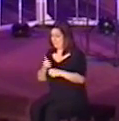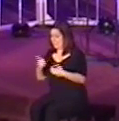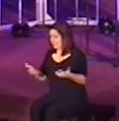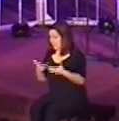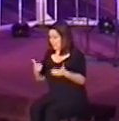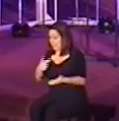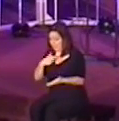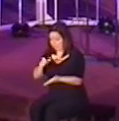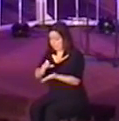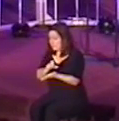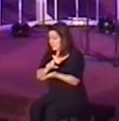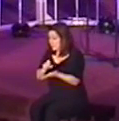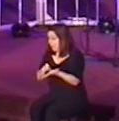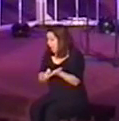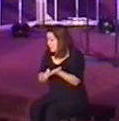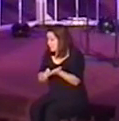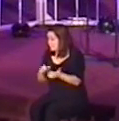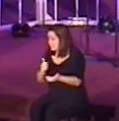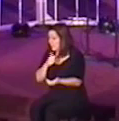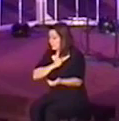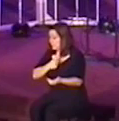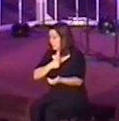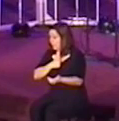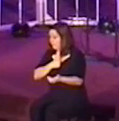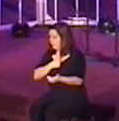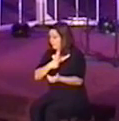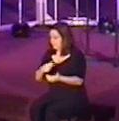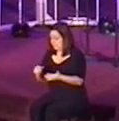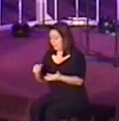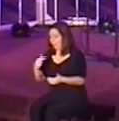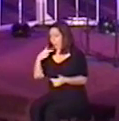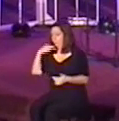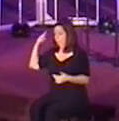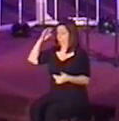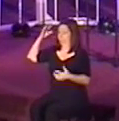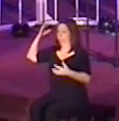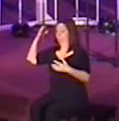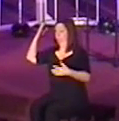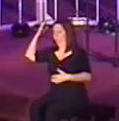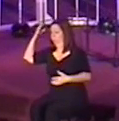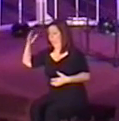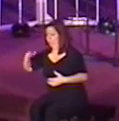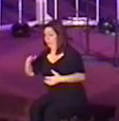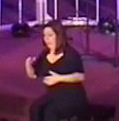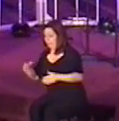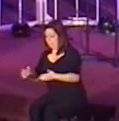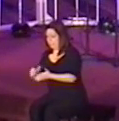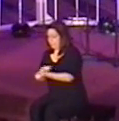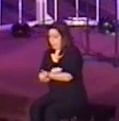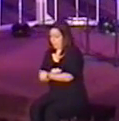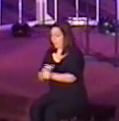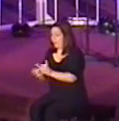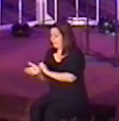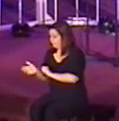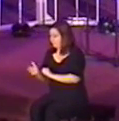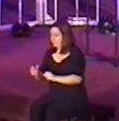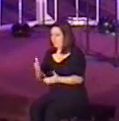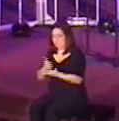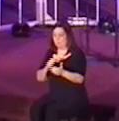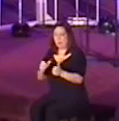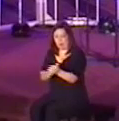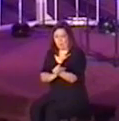had a cut on my hand, and it was on my finger, actually. We got really busy. And I put a glove on it, but you know, some of those gloves, they